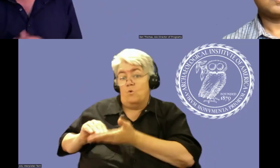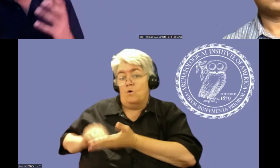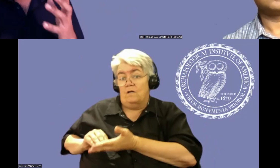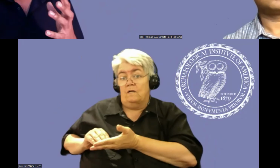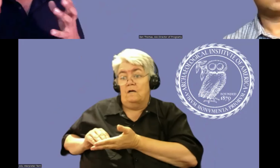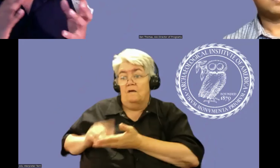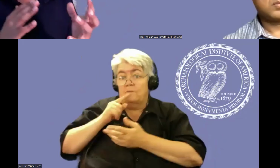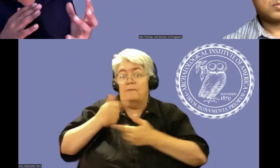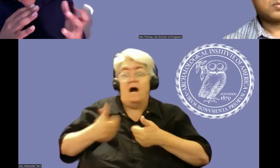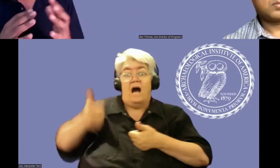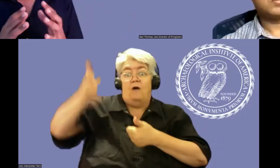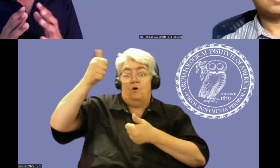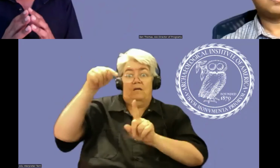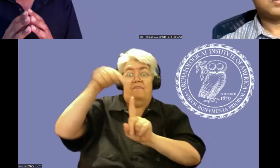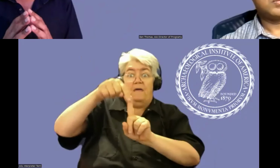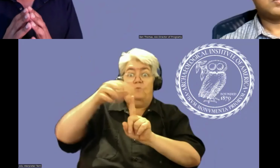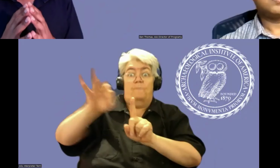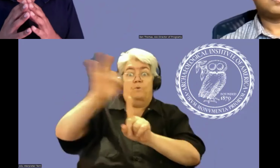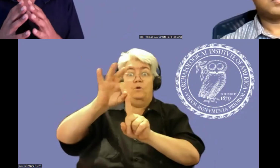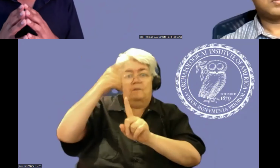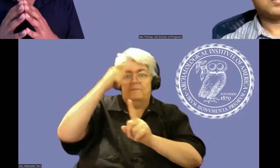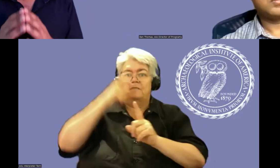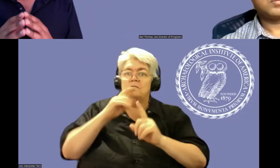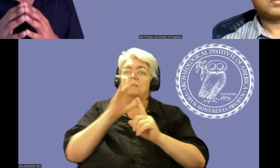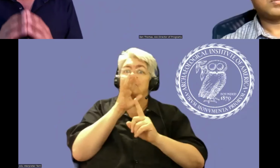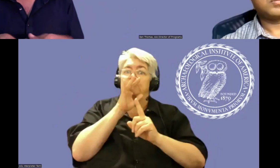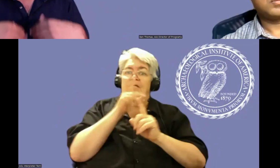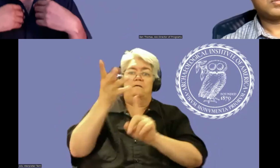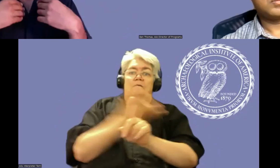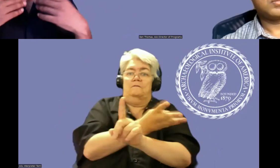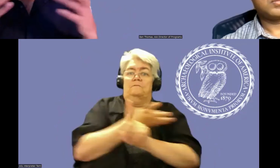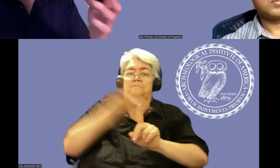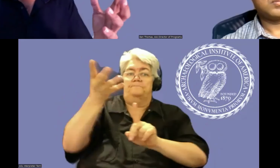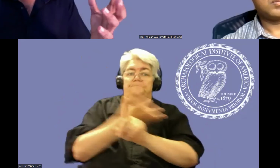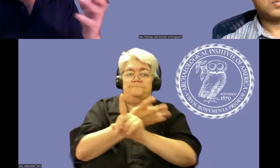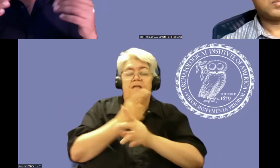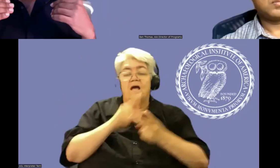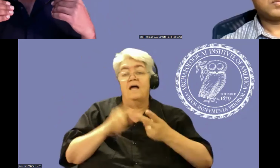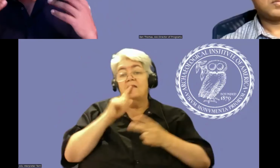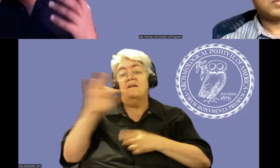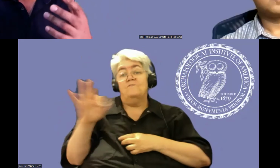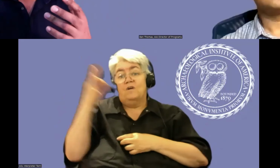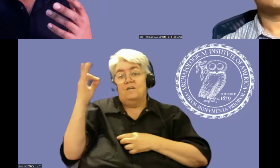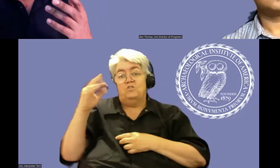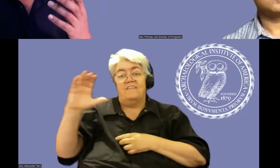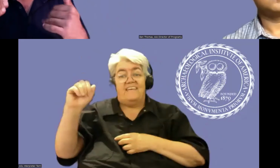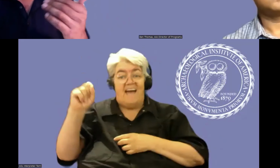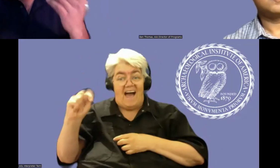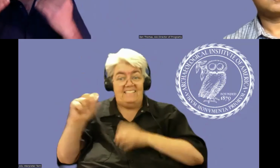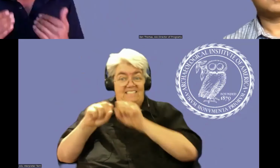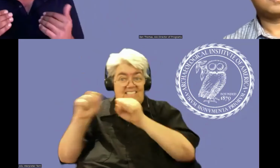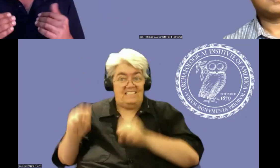hierarchy there, but also then there was hierarchies because of, although in principle, the caste system should have, was, was not